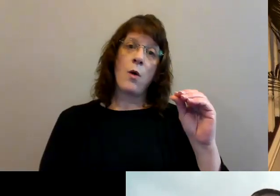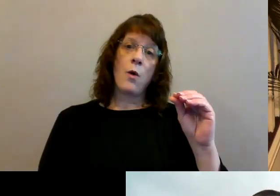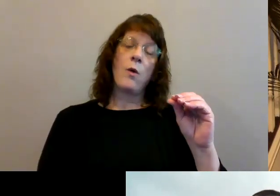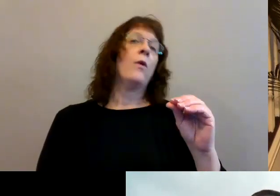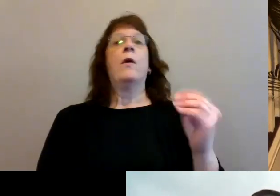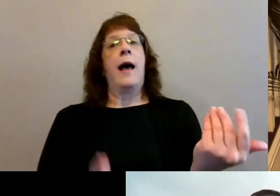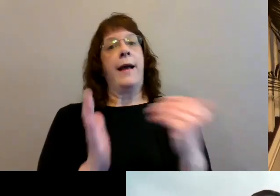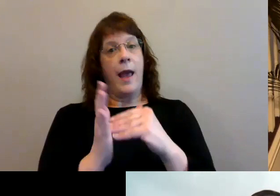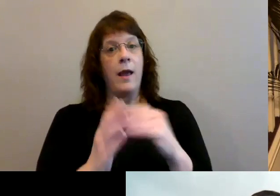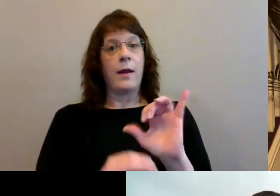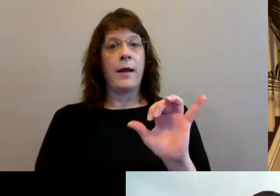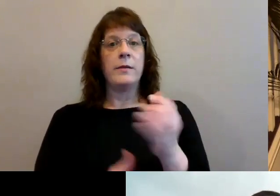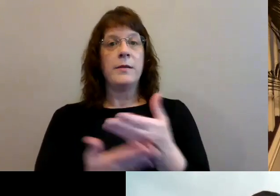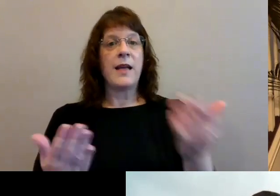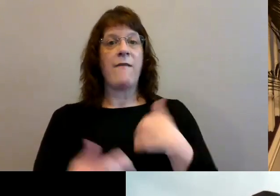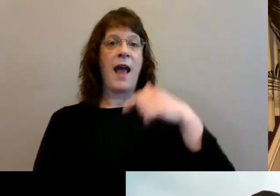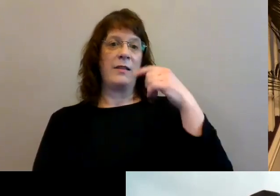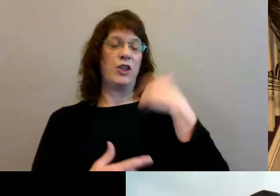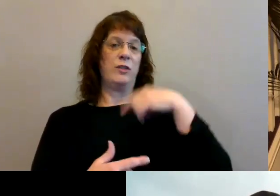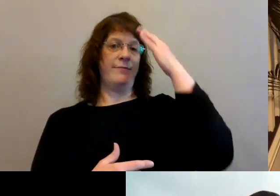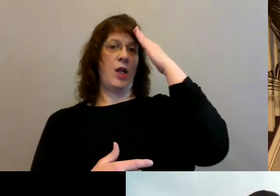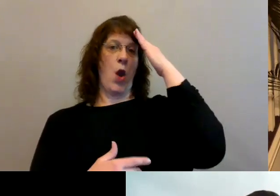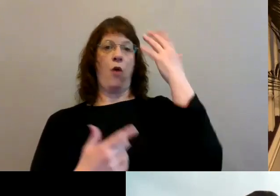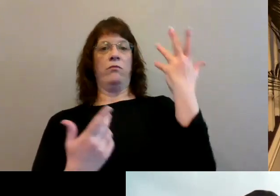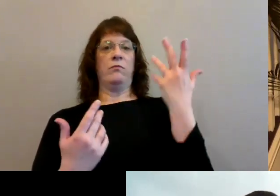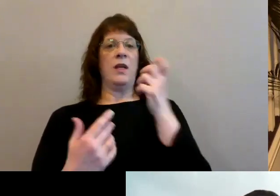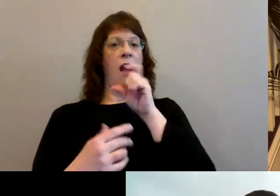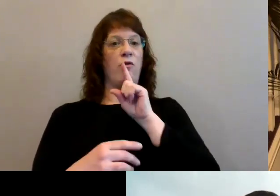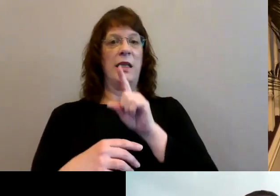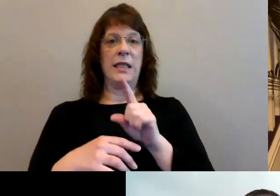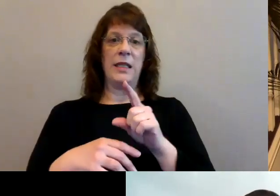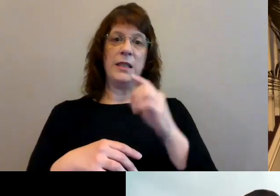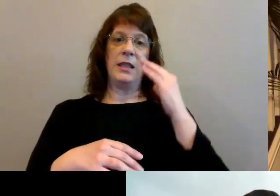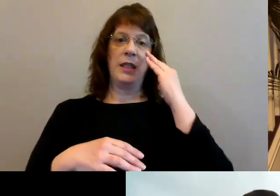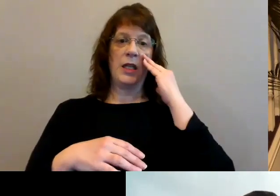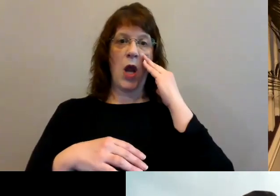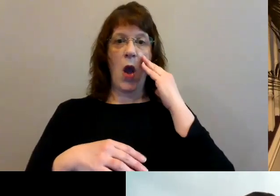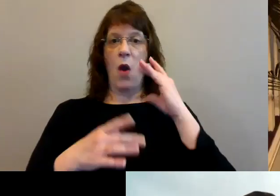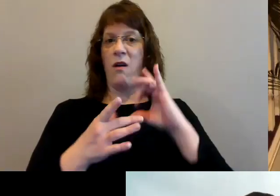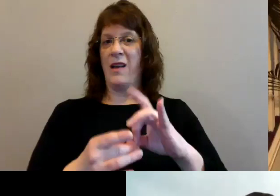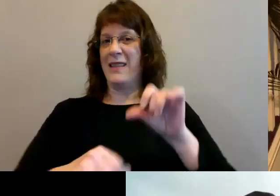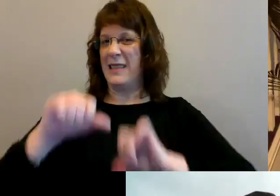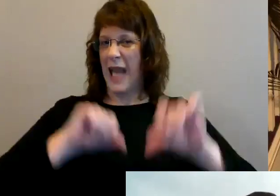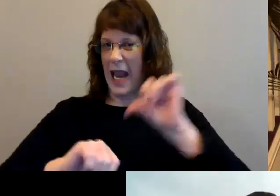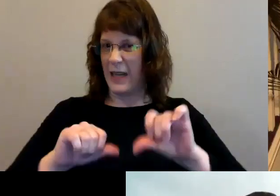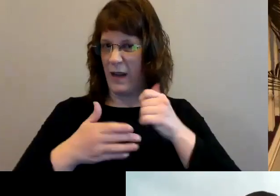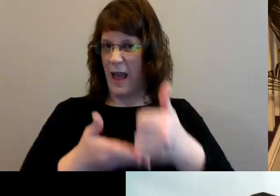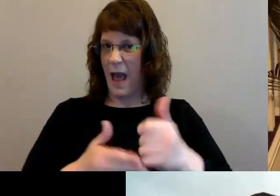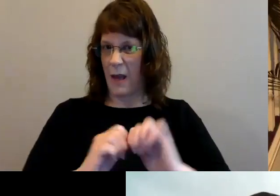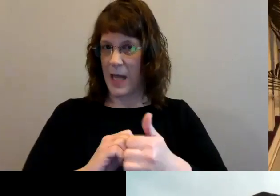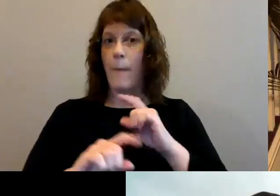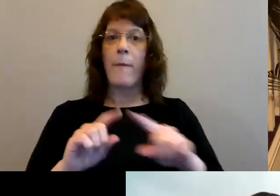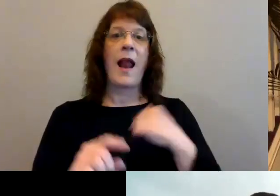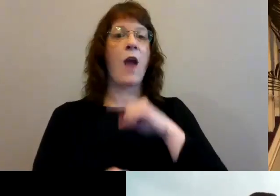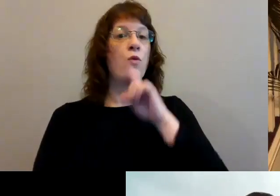again, like this is stuff I know off the top of my head and like just not necessarily know if scientifically it helps, but I really like